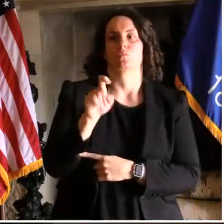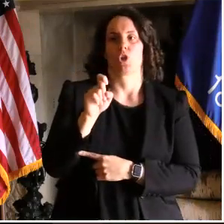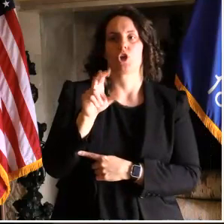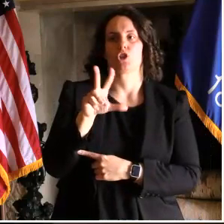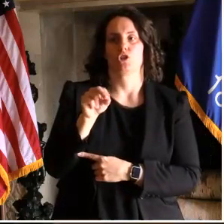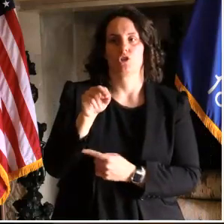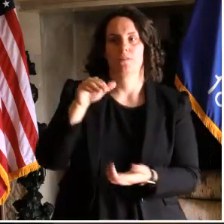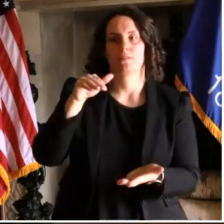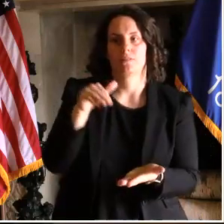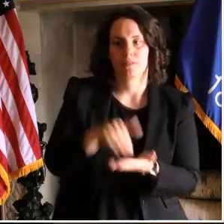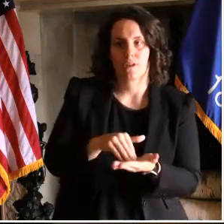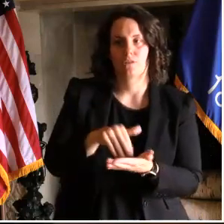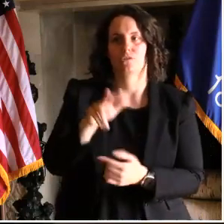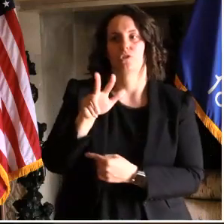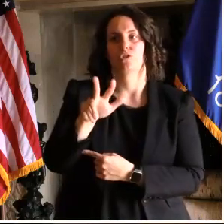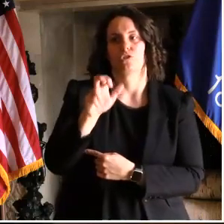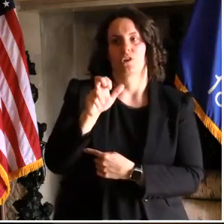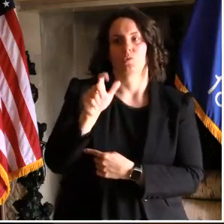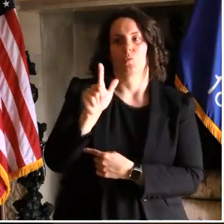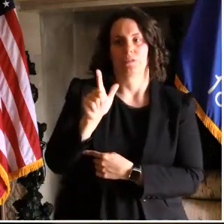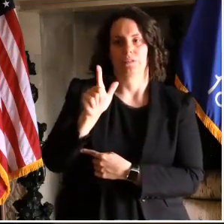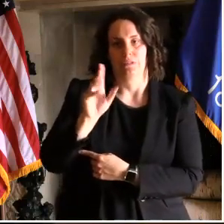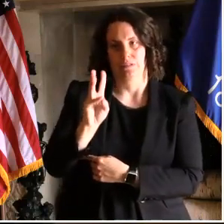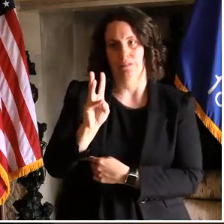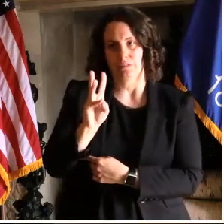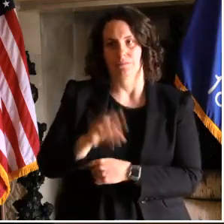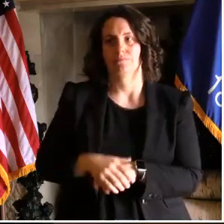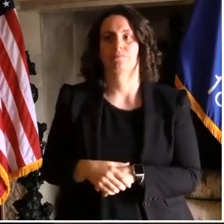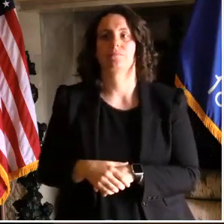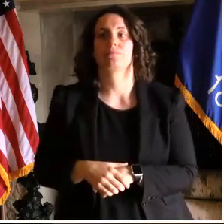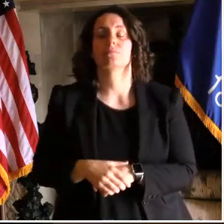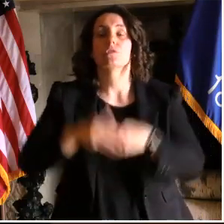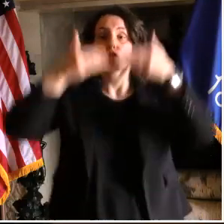130,326. Face shields, we received